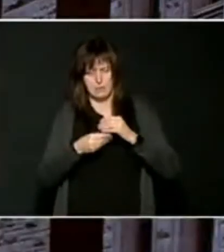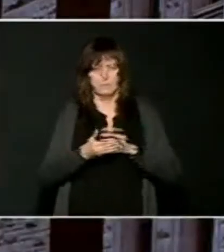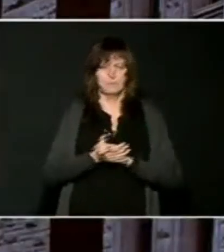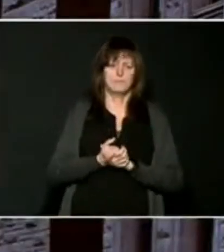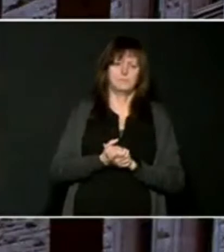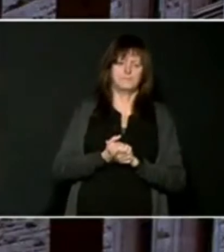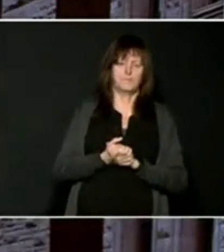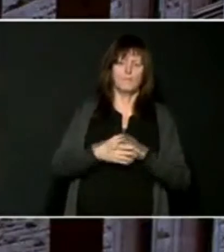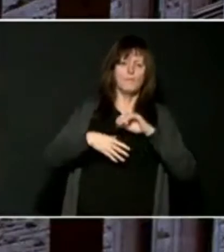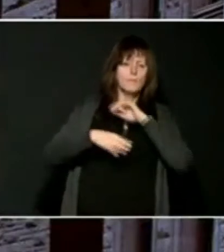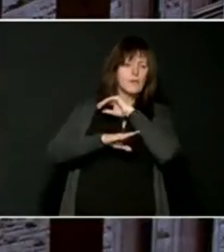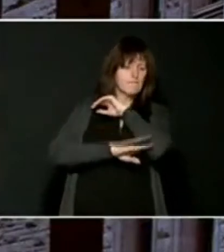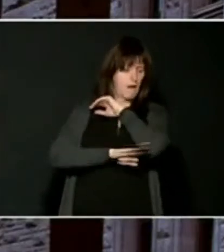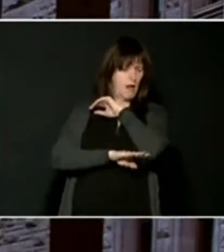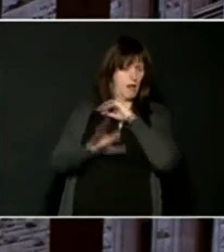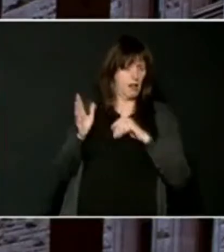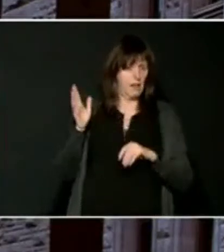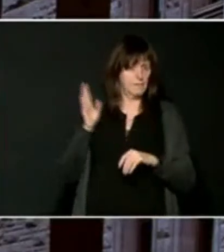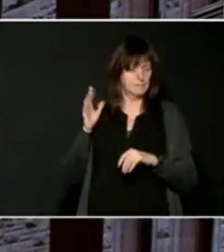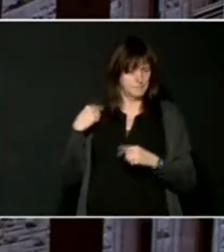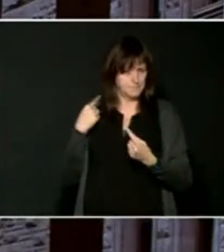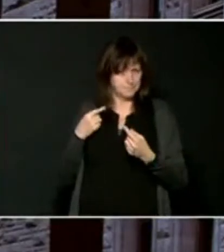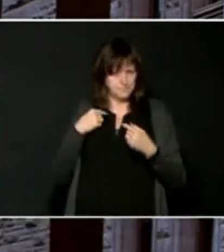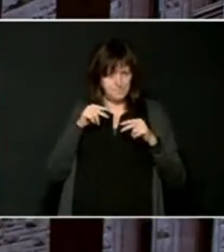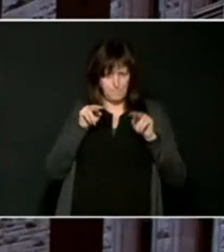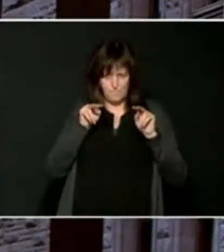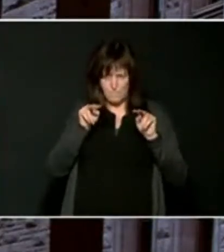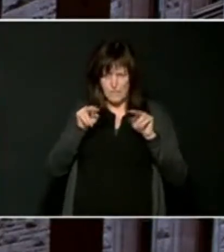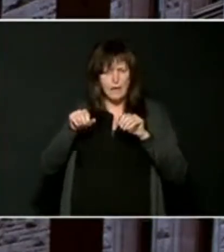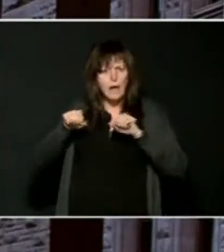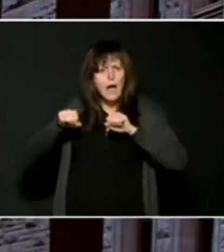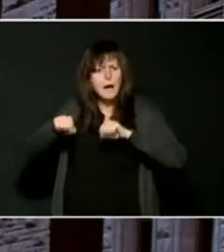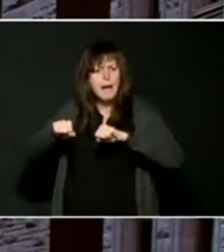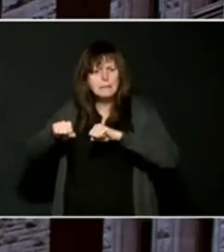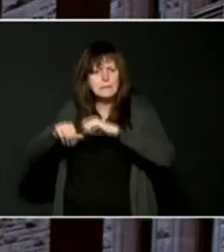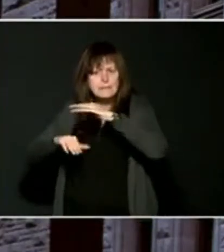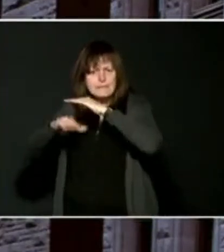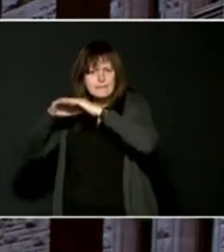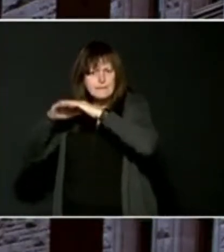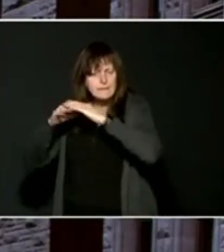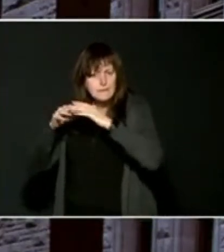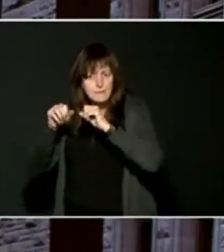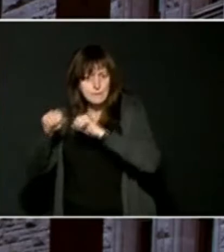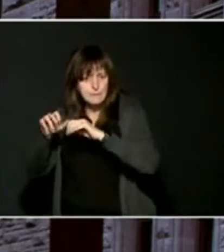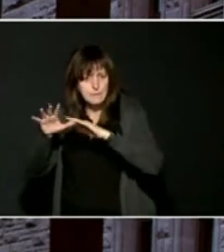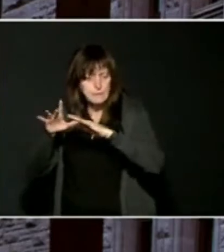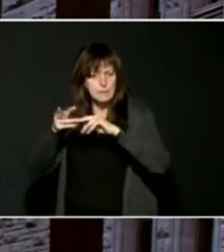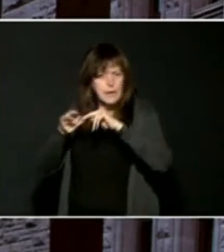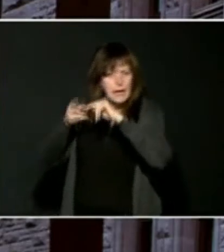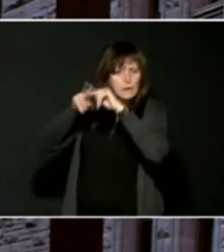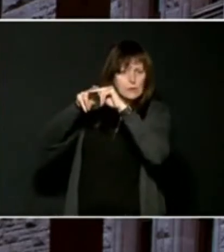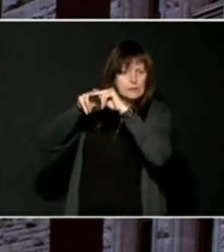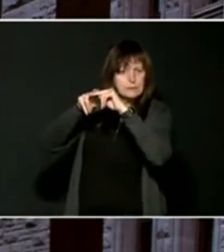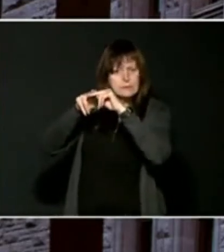We have increased our capacity with, so the original ones that we had the numbers on, we've added more ICU